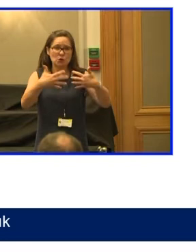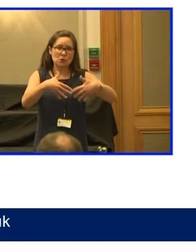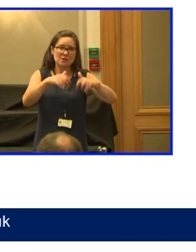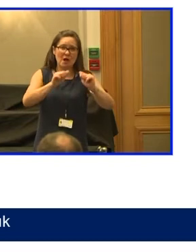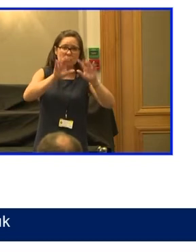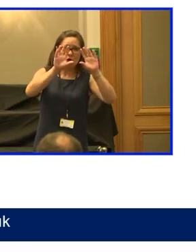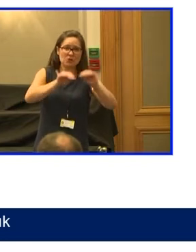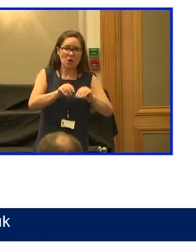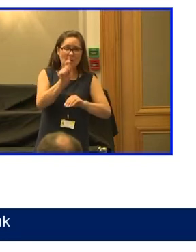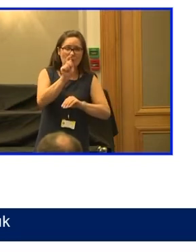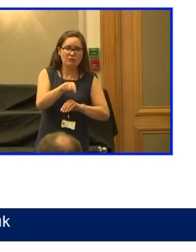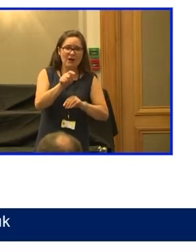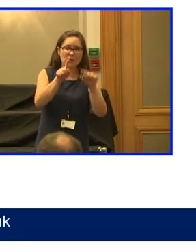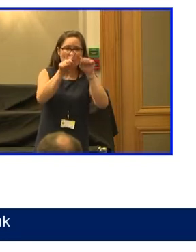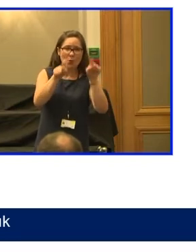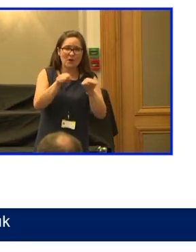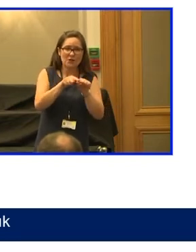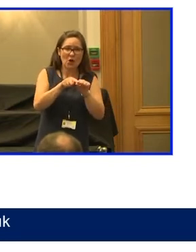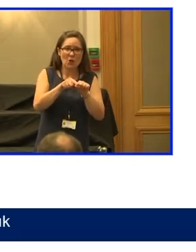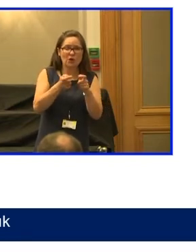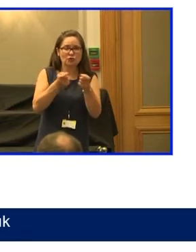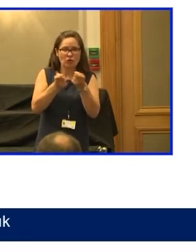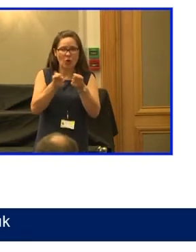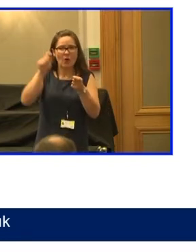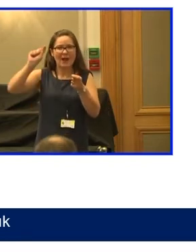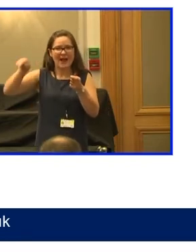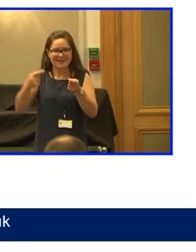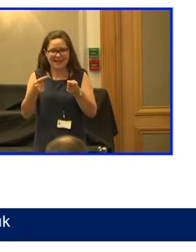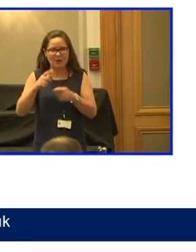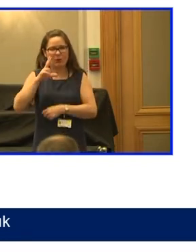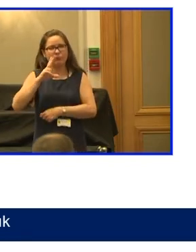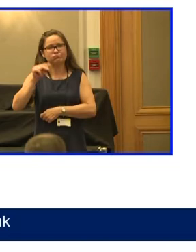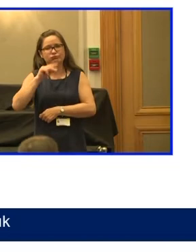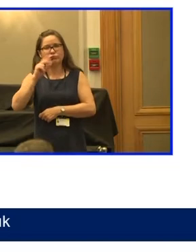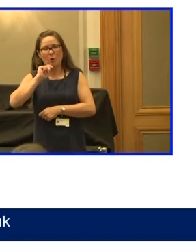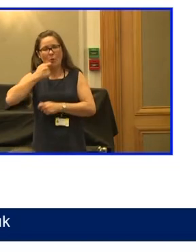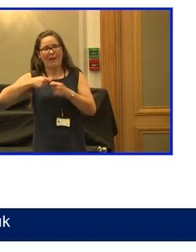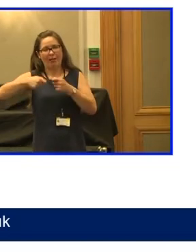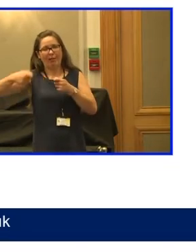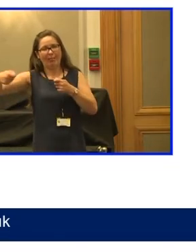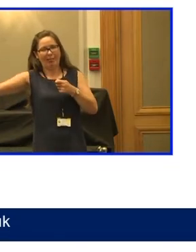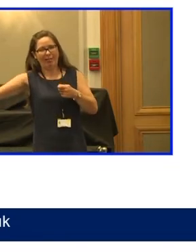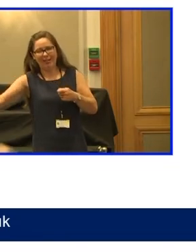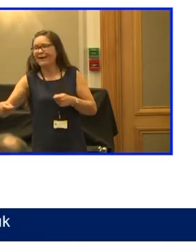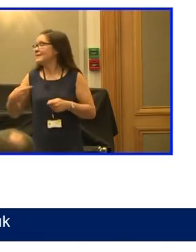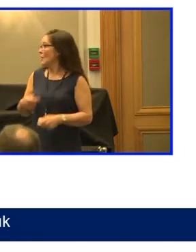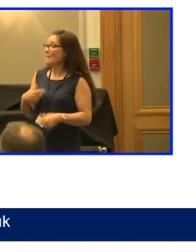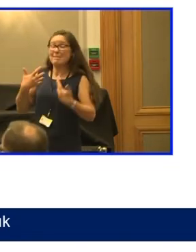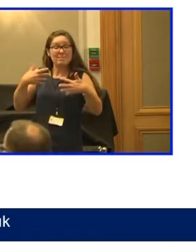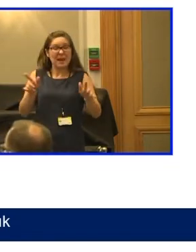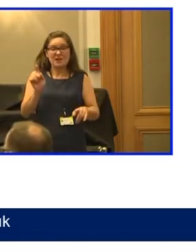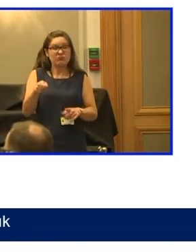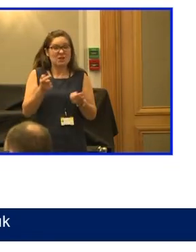Windows logo key and Control and Enter. Okay, he'll go on for a while. So, all I've done is press Control and that's